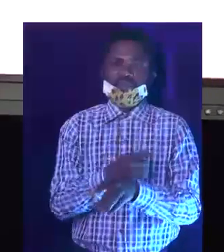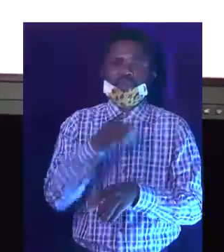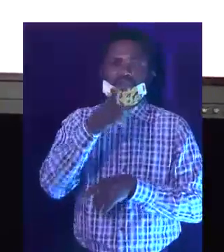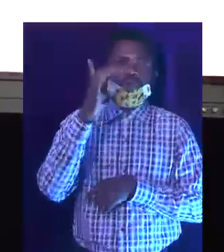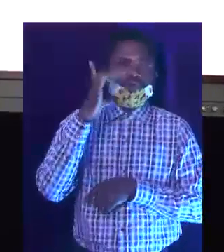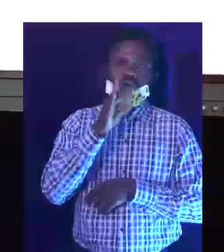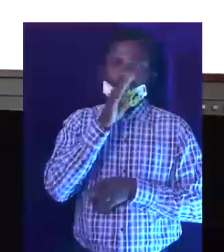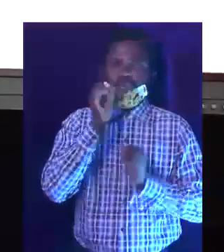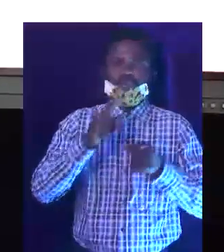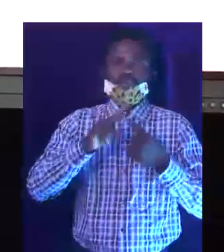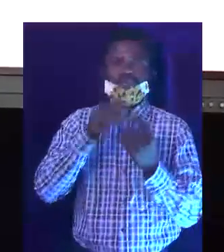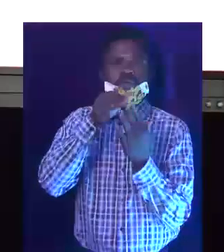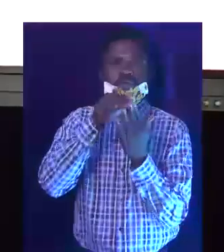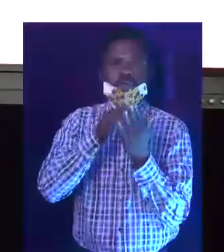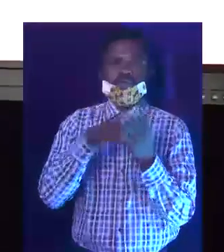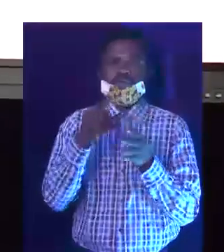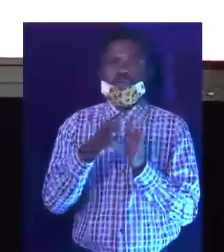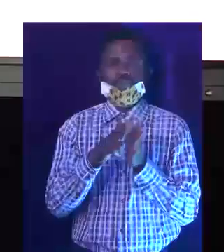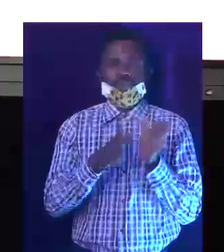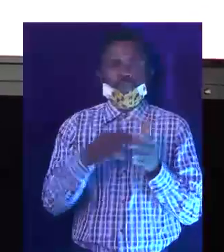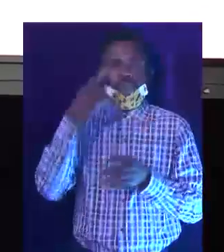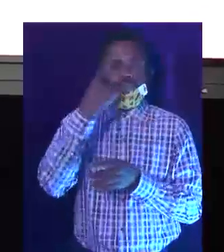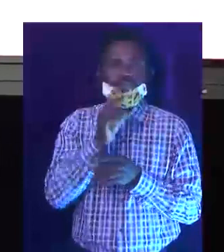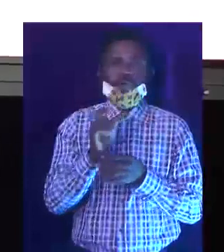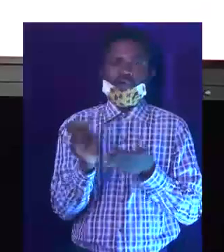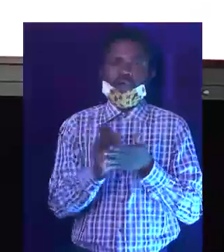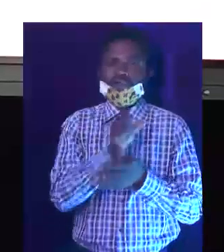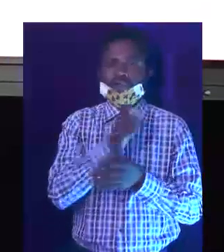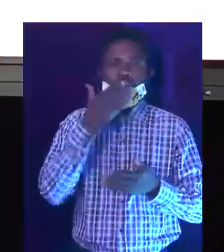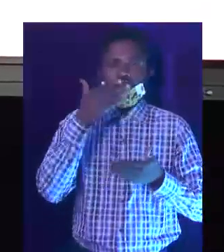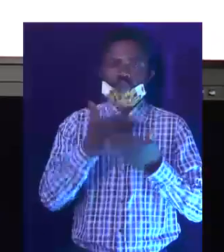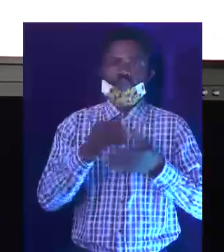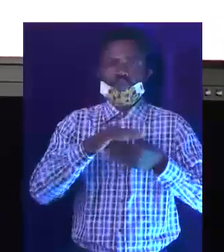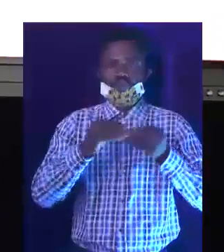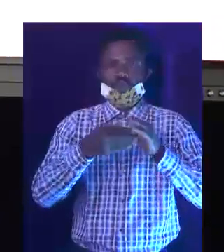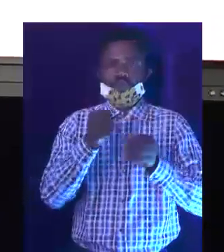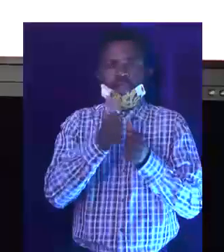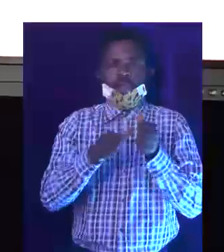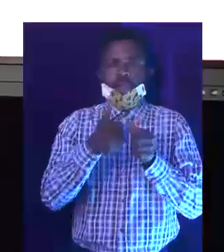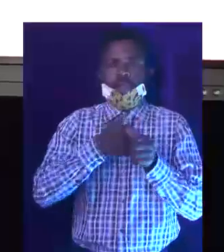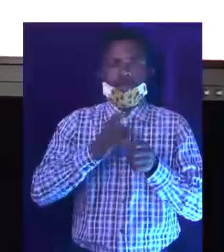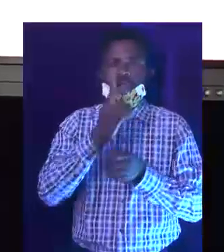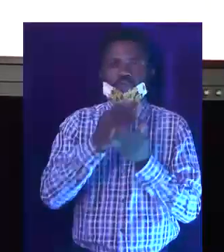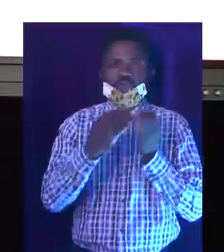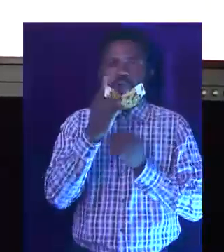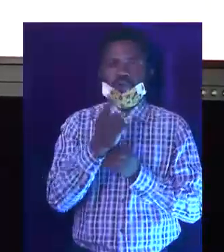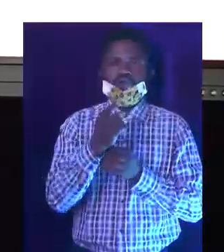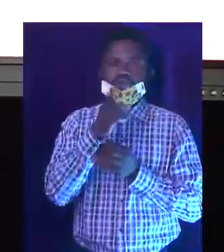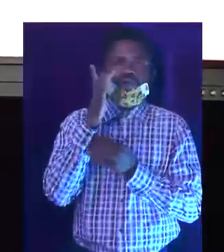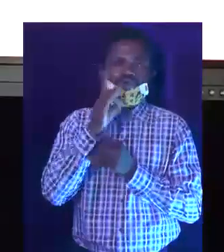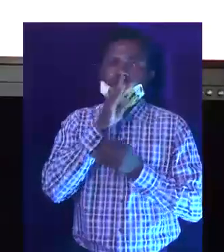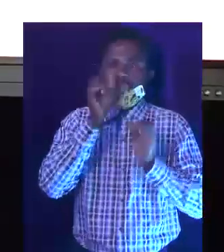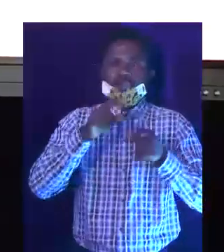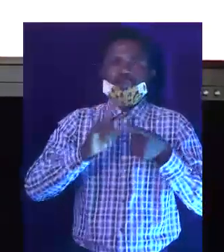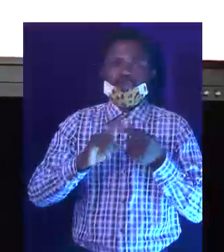lesson, you should be able to mention the rules for writing a good biography. You should be